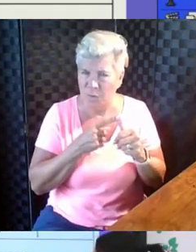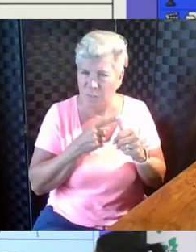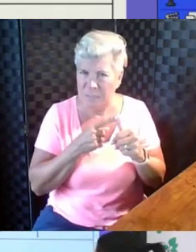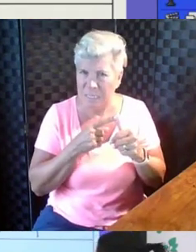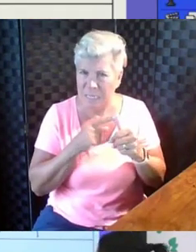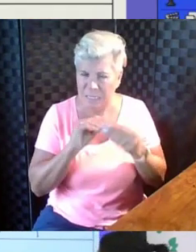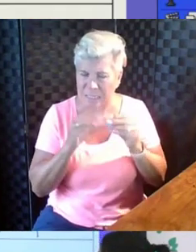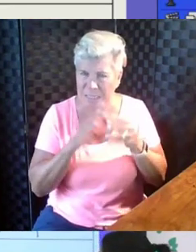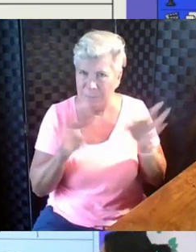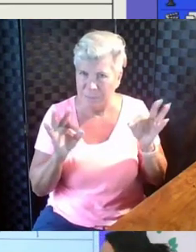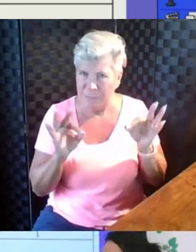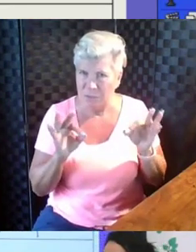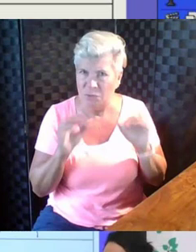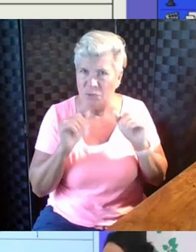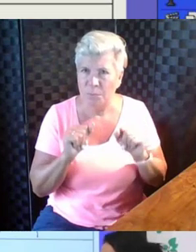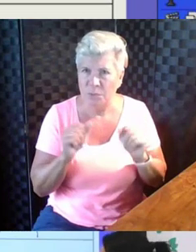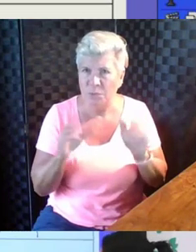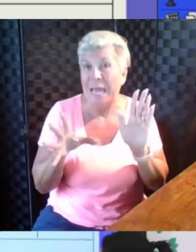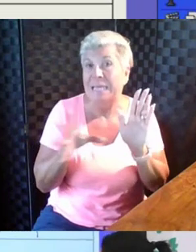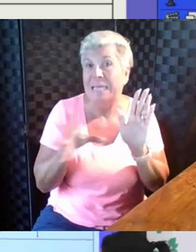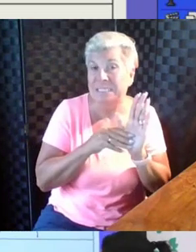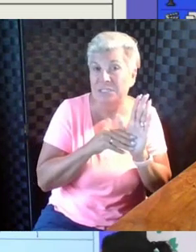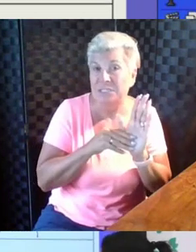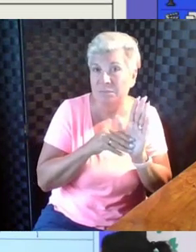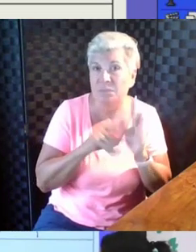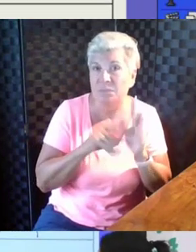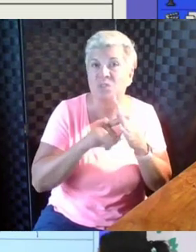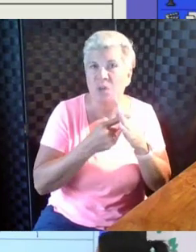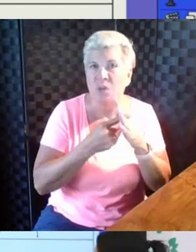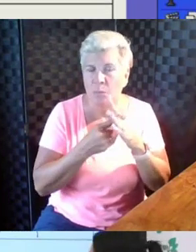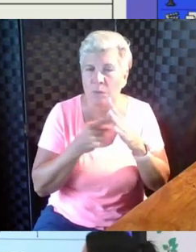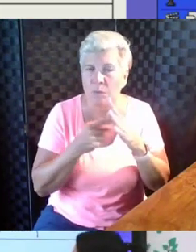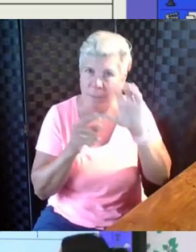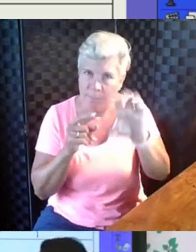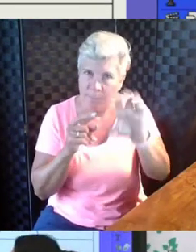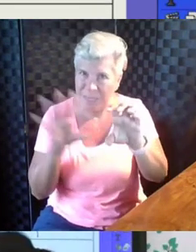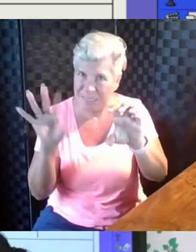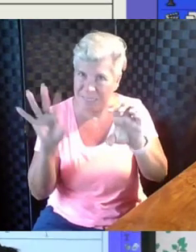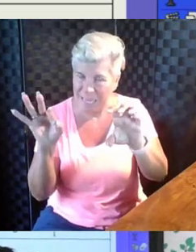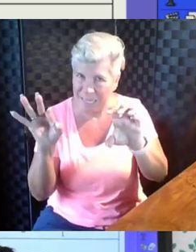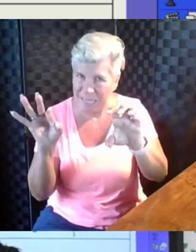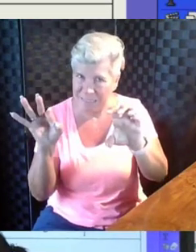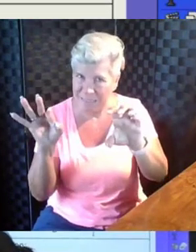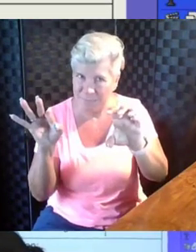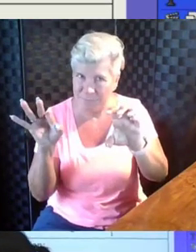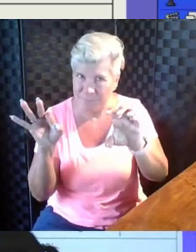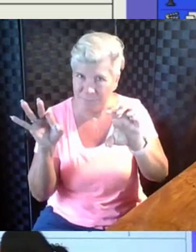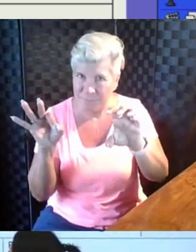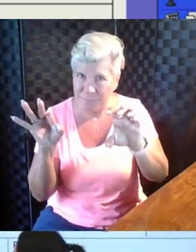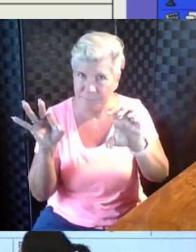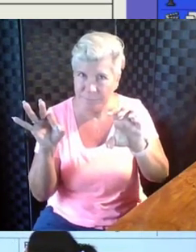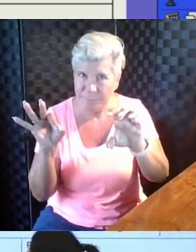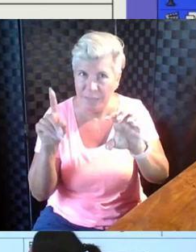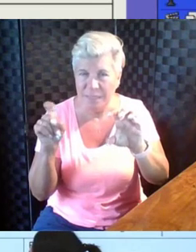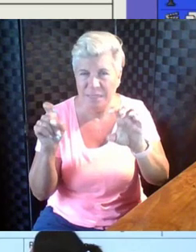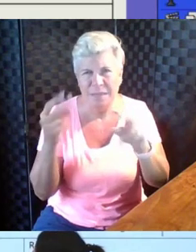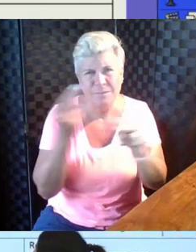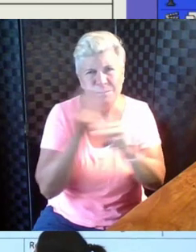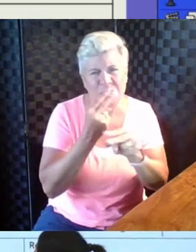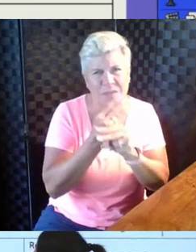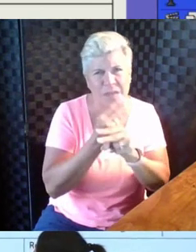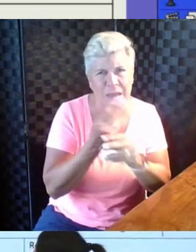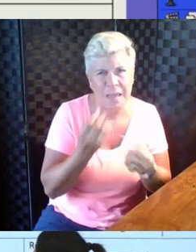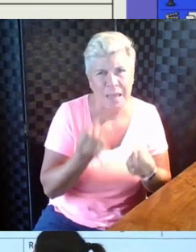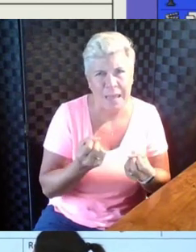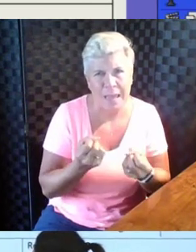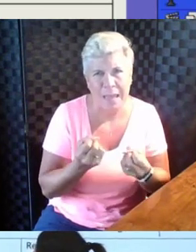could write would be to use addition. I'm going to start with my part 9, and I need to figure